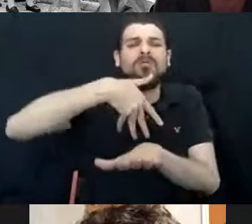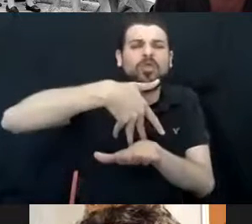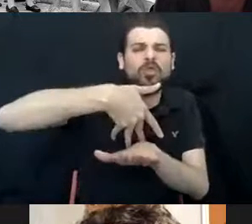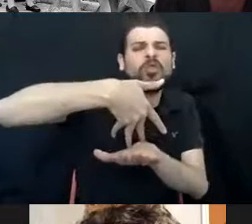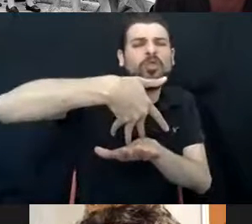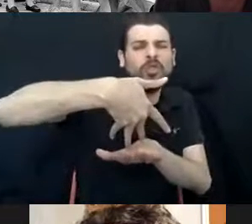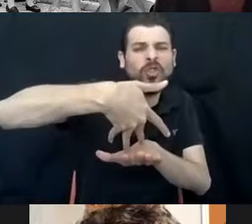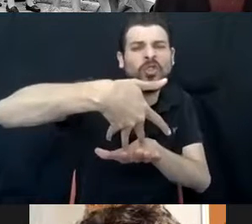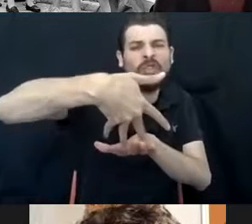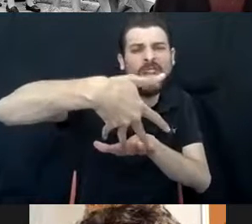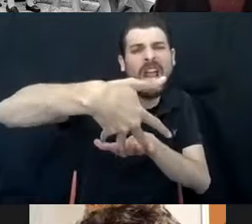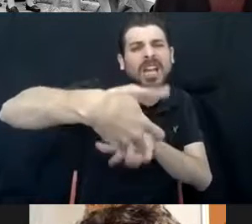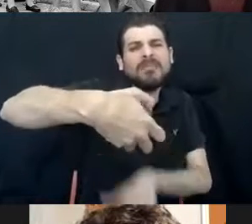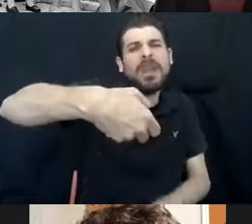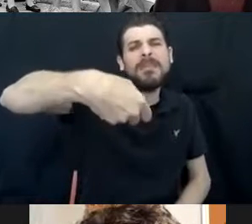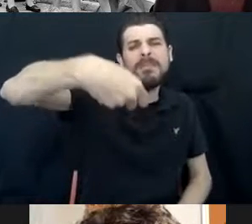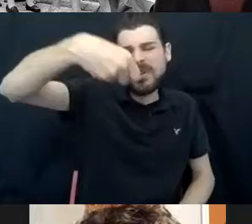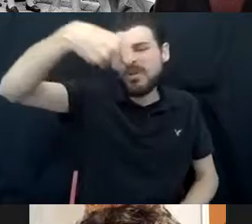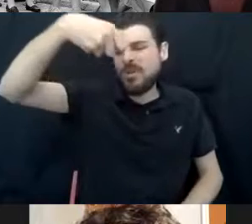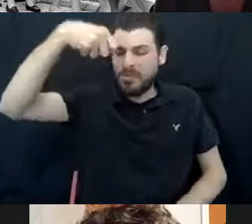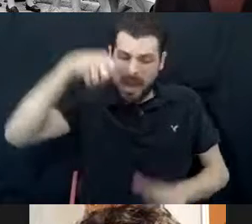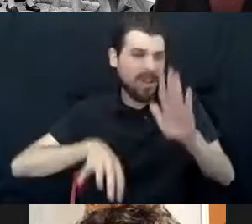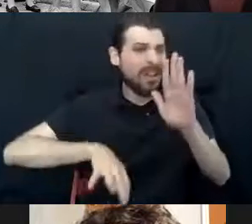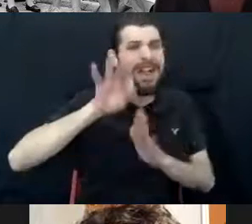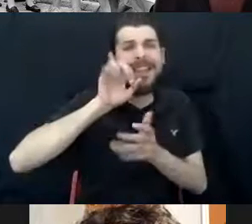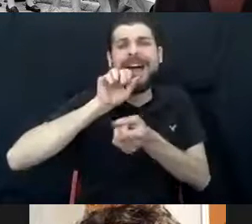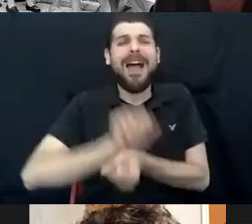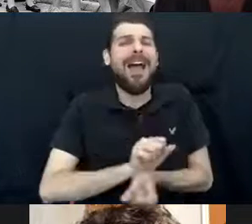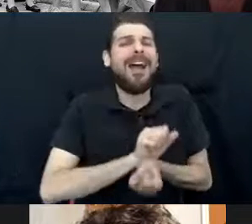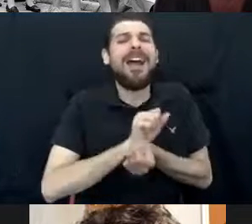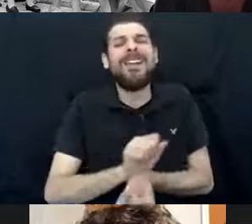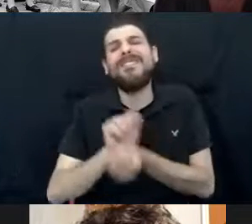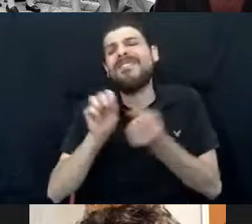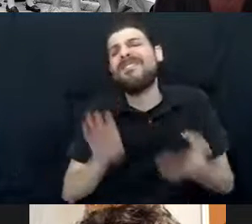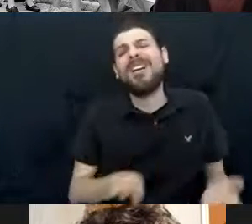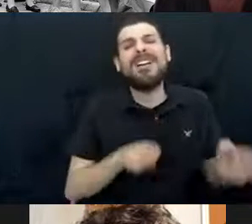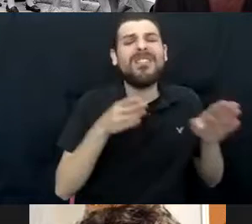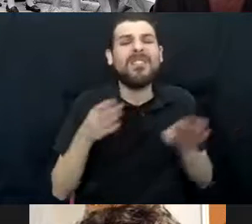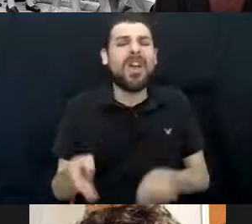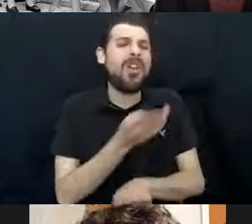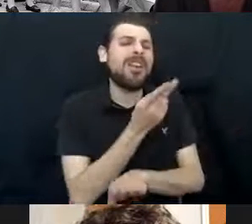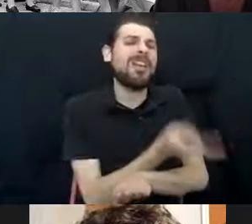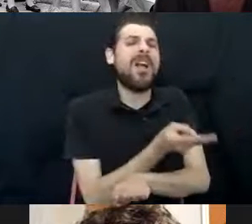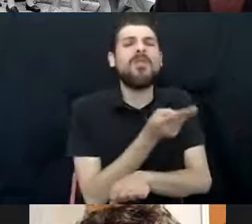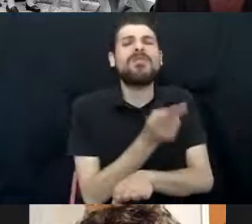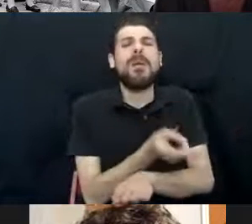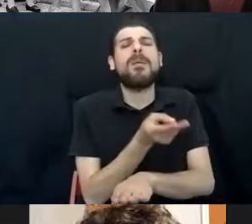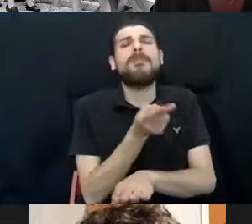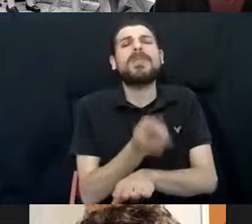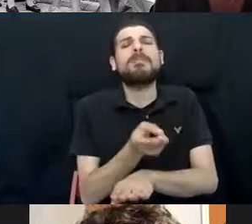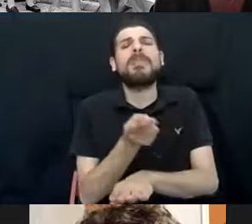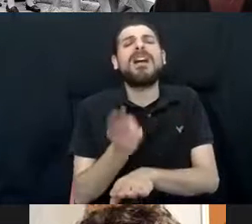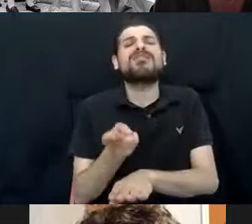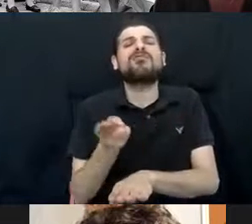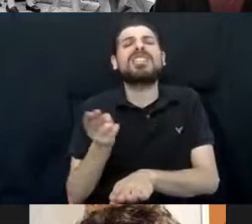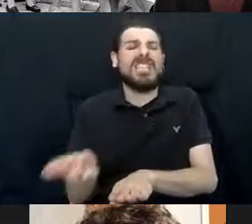their hands tied, they don't come out alive. We're gonna count them six